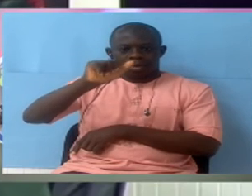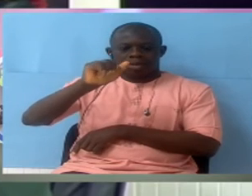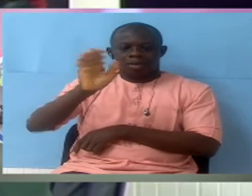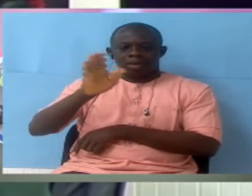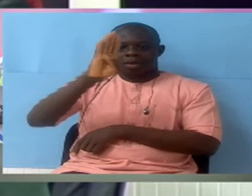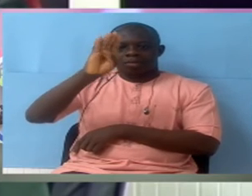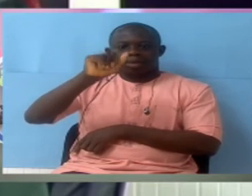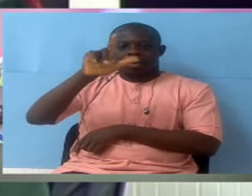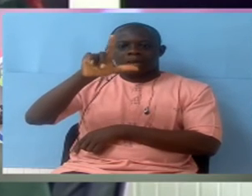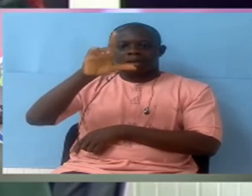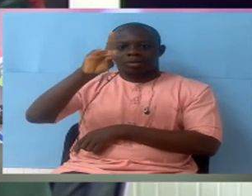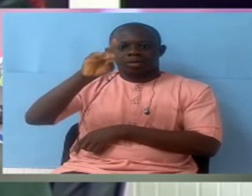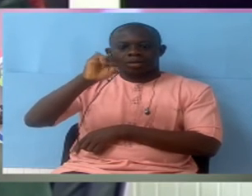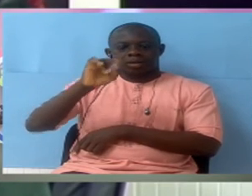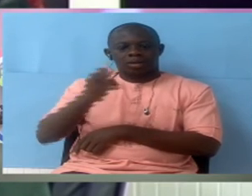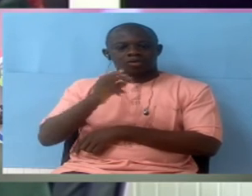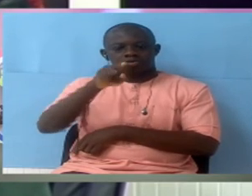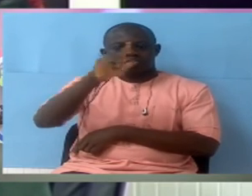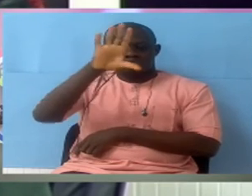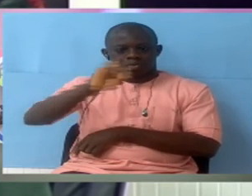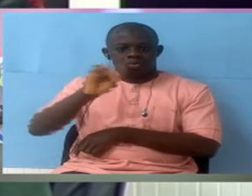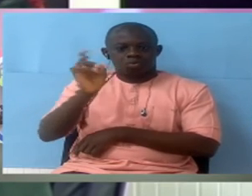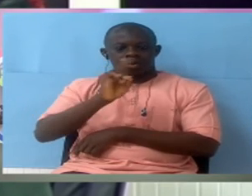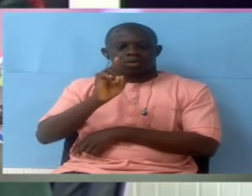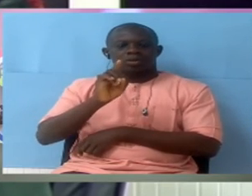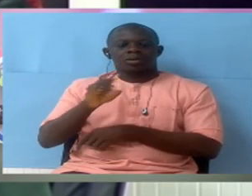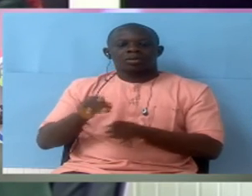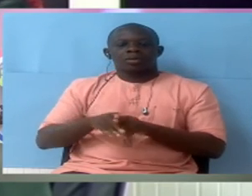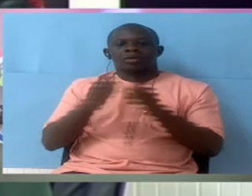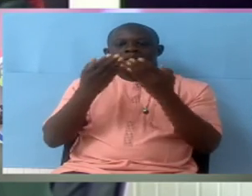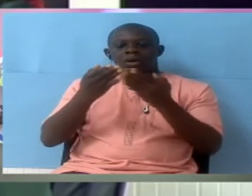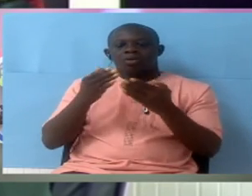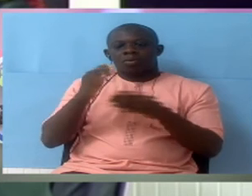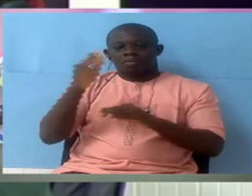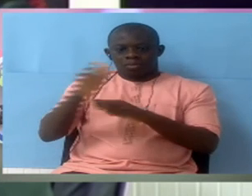pare. What did you do? Lan nga def? Then Captain